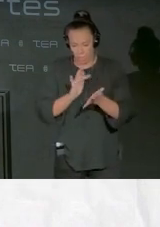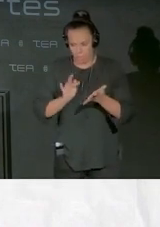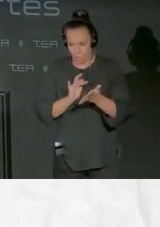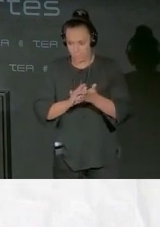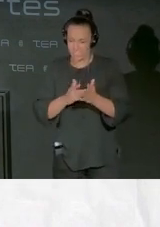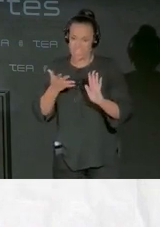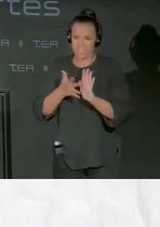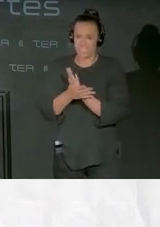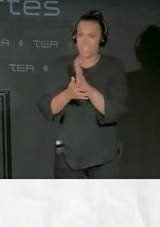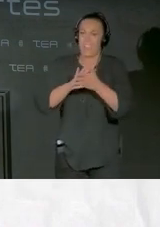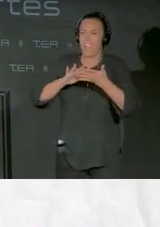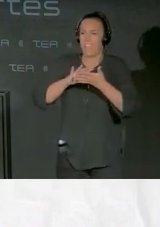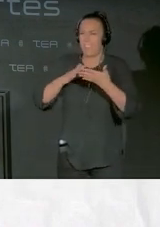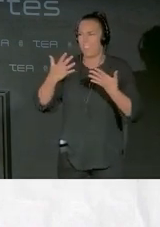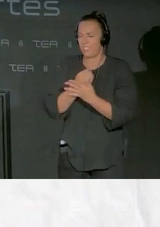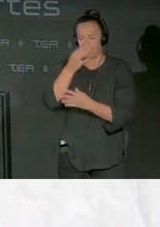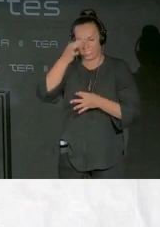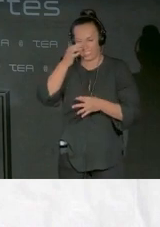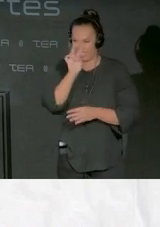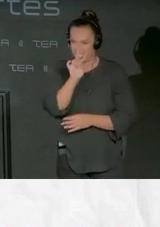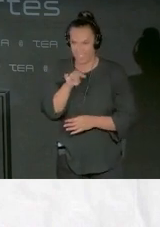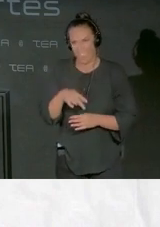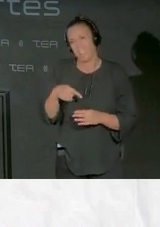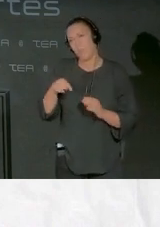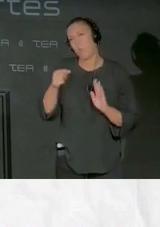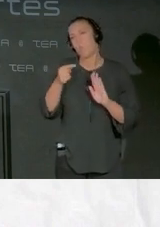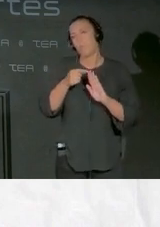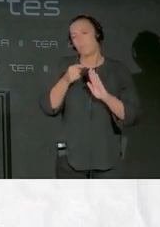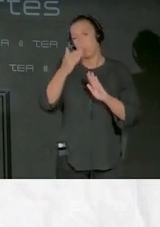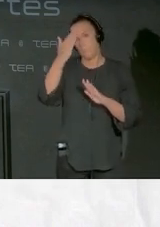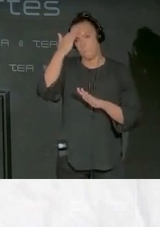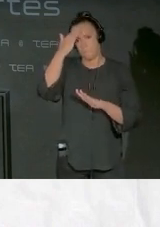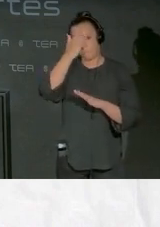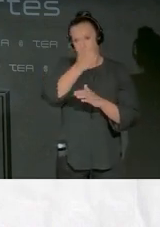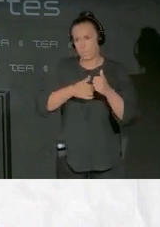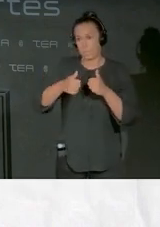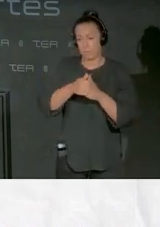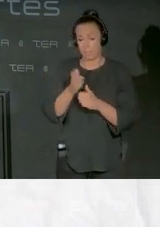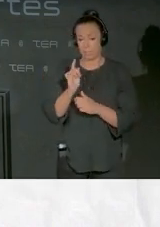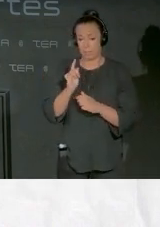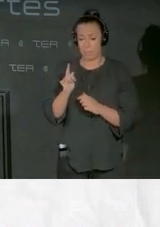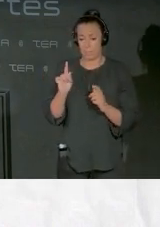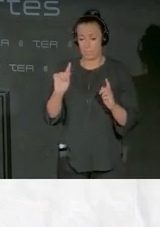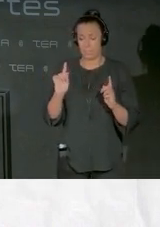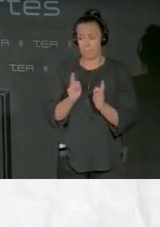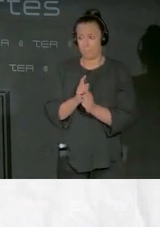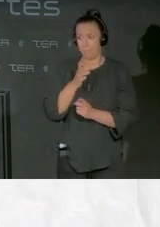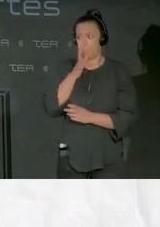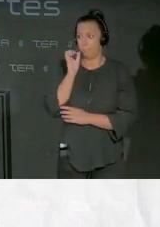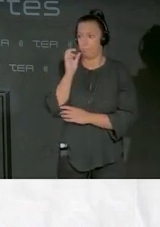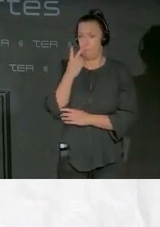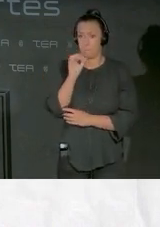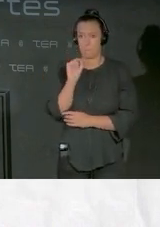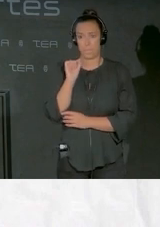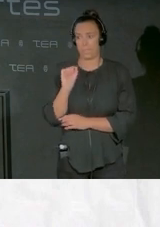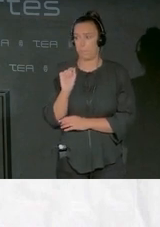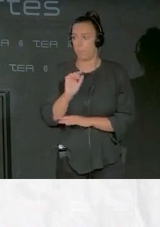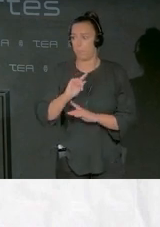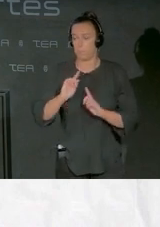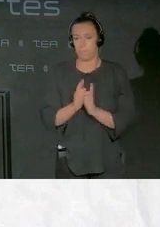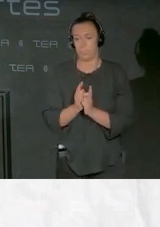research, and we'd need 2 hours rather than 20 minutes to deal with it, but really it's a detailed report that has